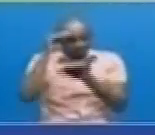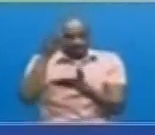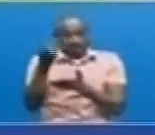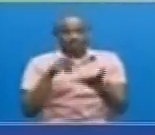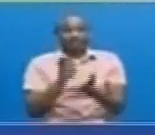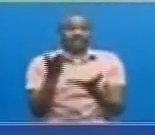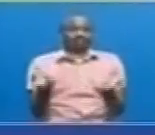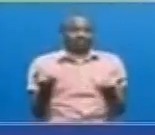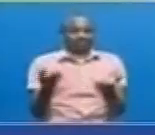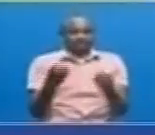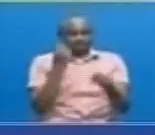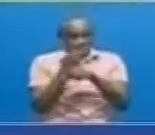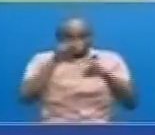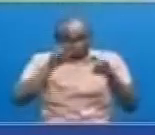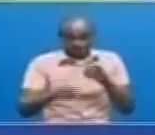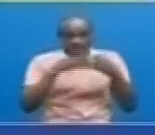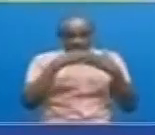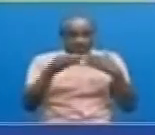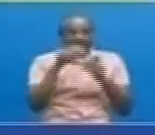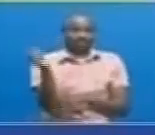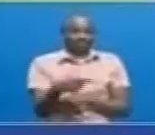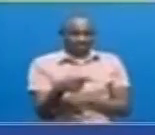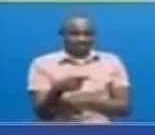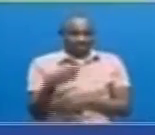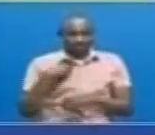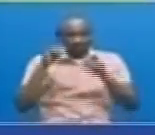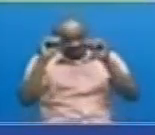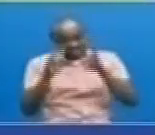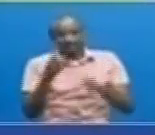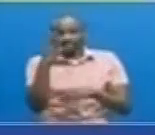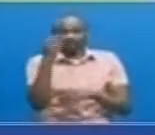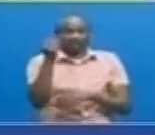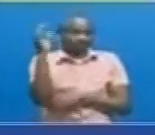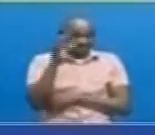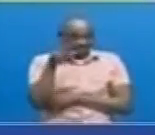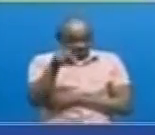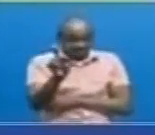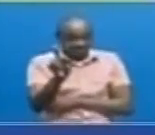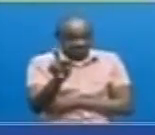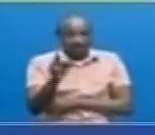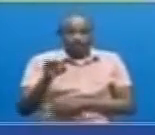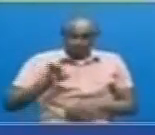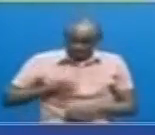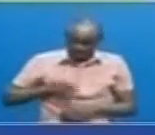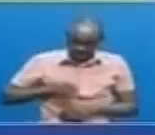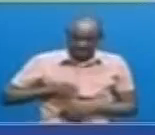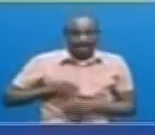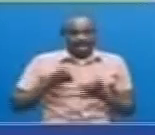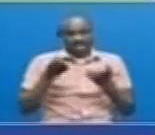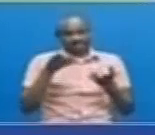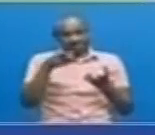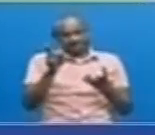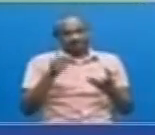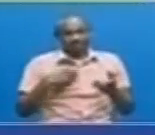we pay over $12,000 a month. Out of our teachers, 45% of them are women, and I am